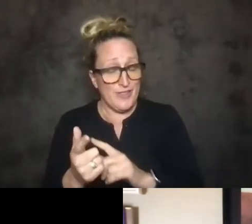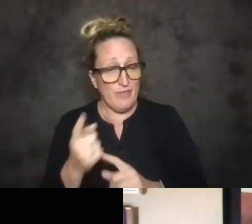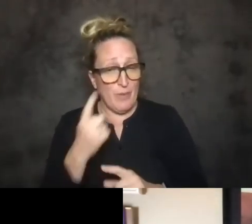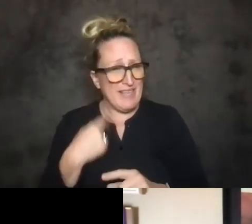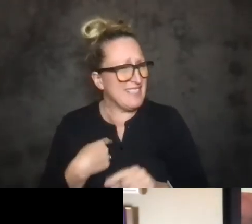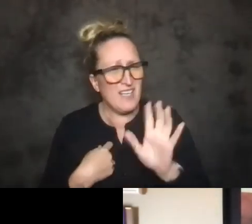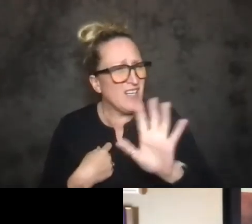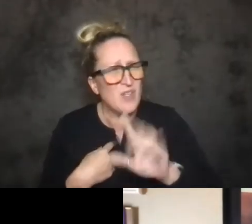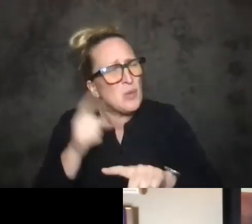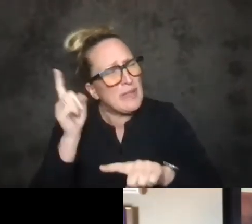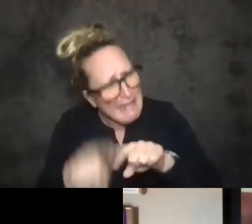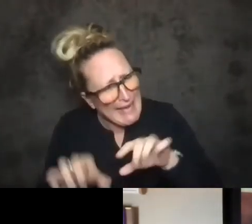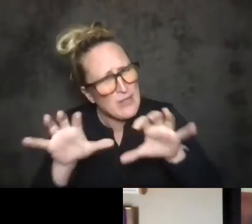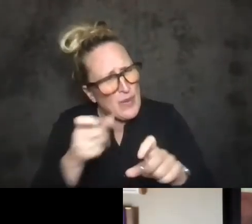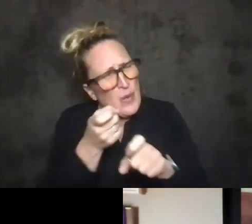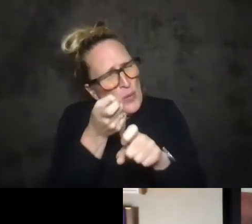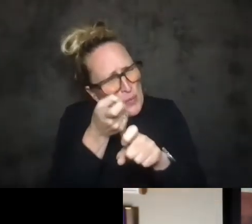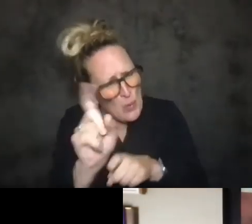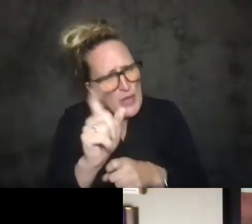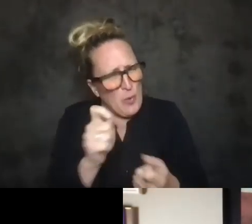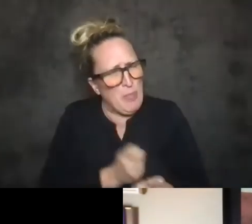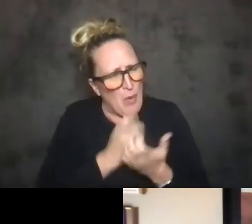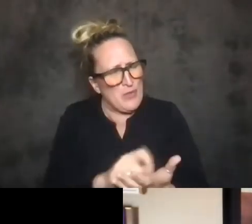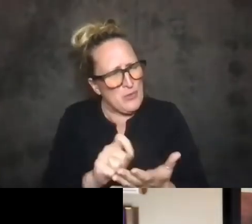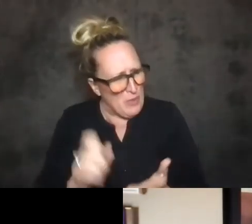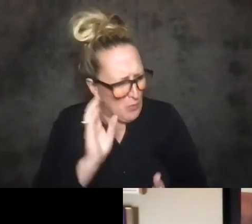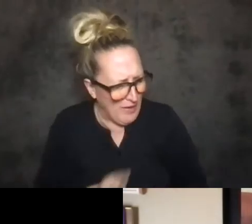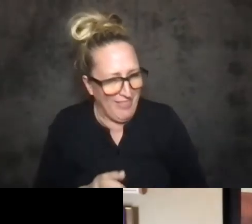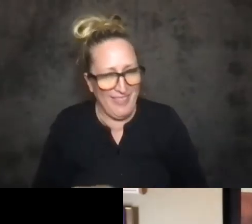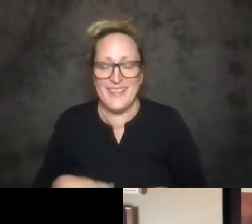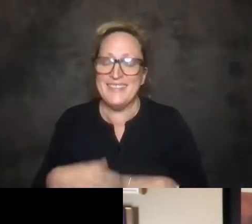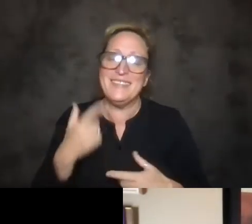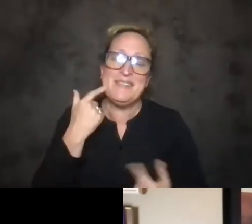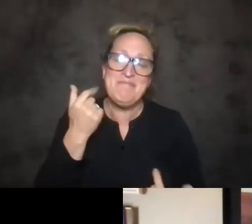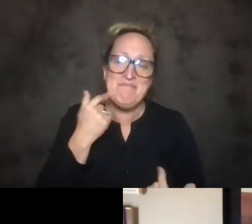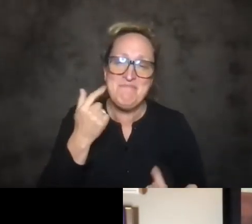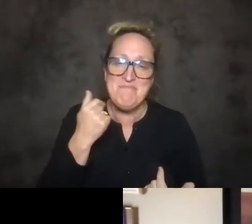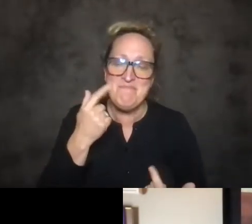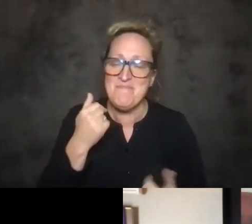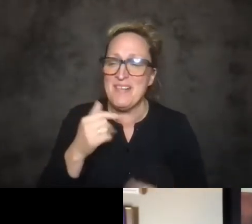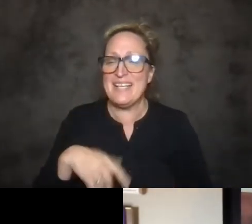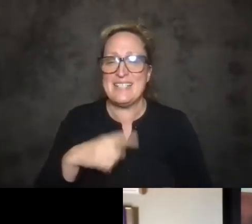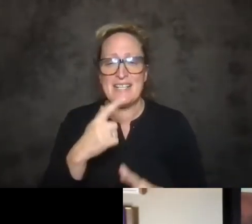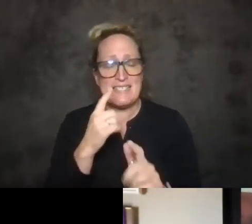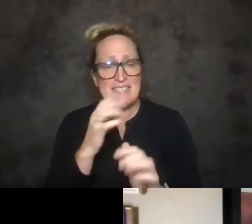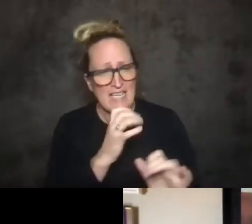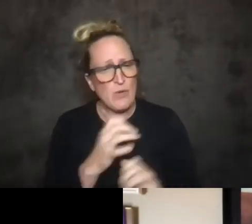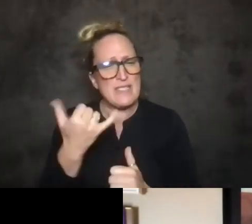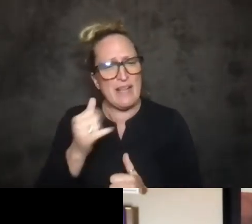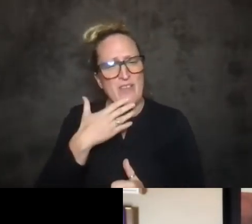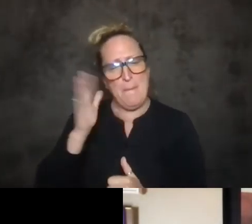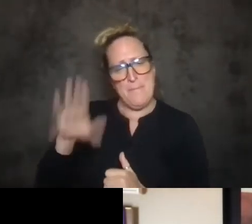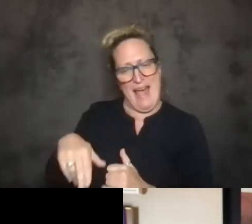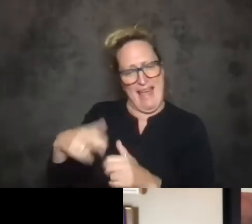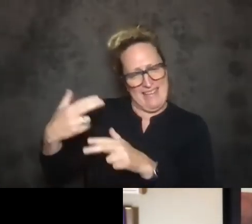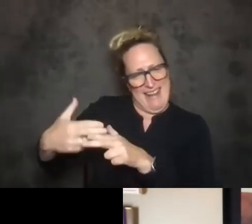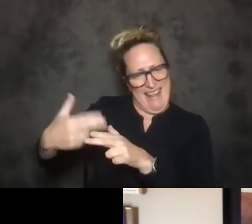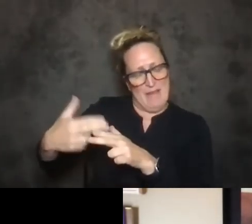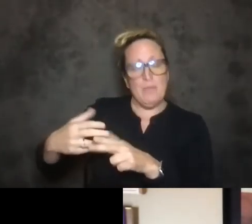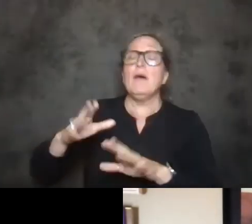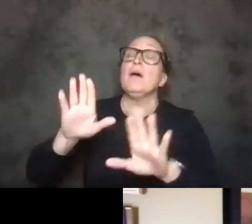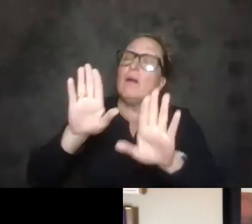can't do that. You will ruin your poetry. You know, it's like the saxophone still has a bad reputation,